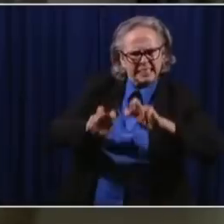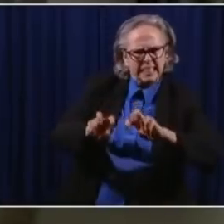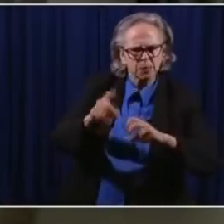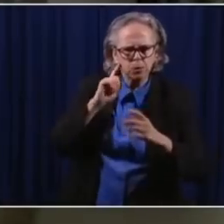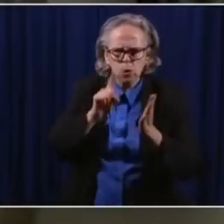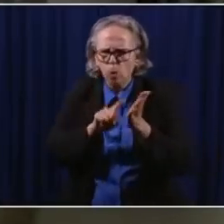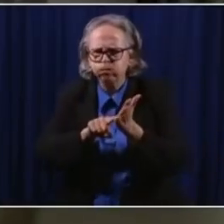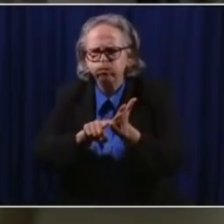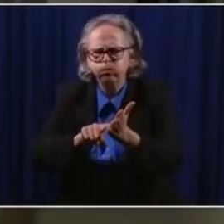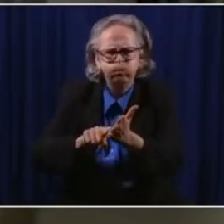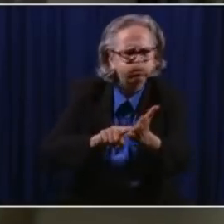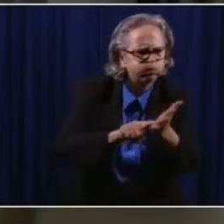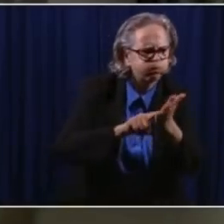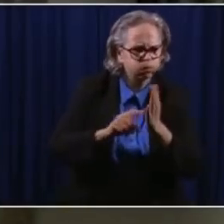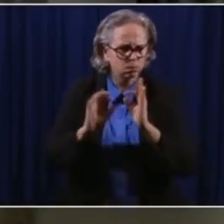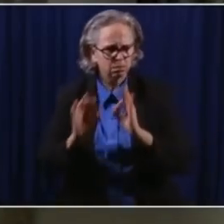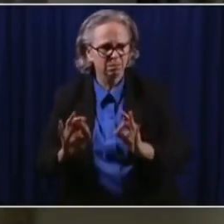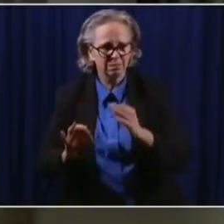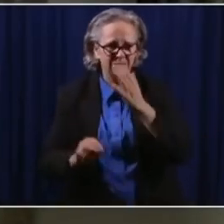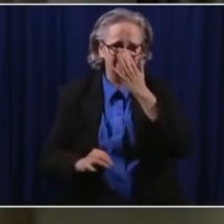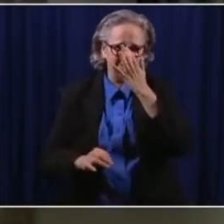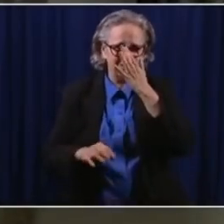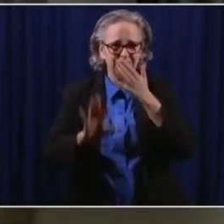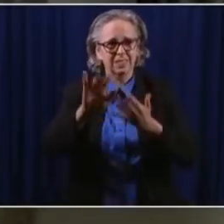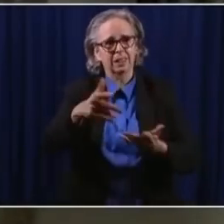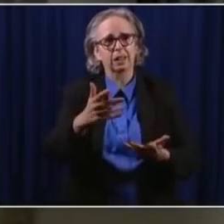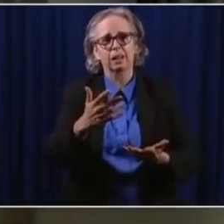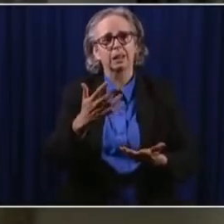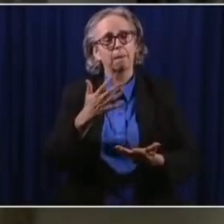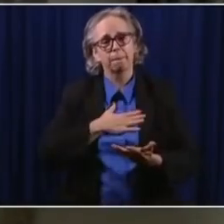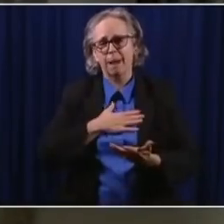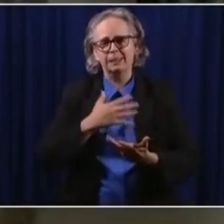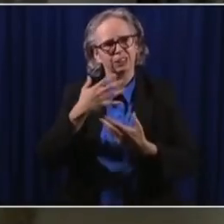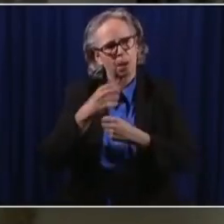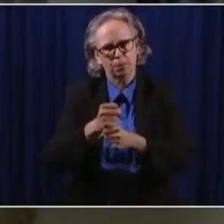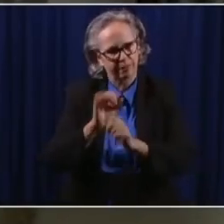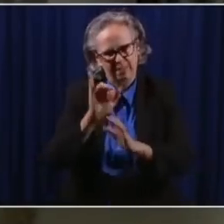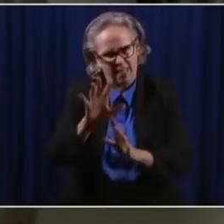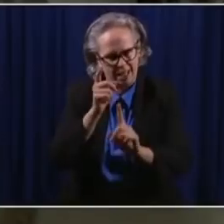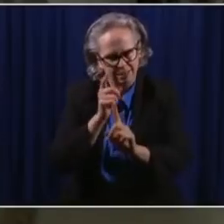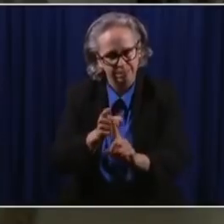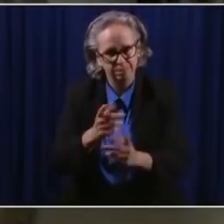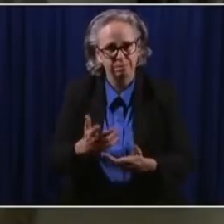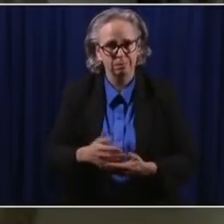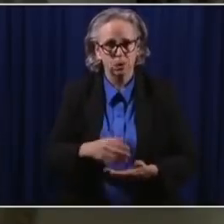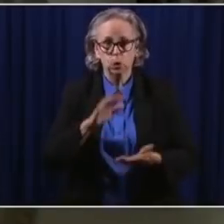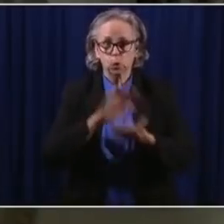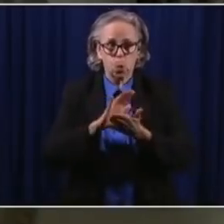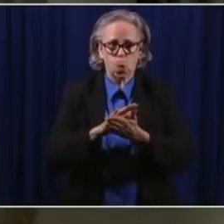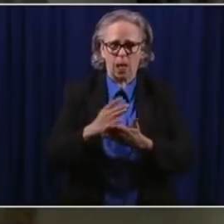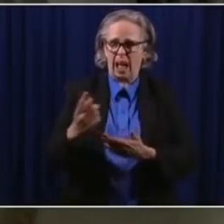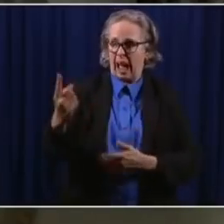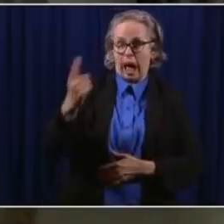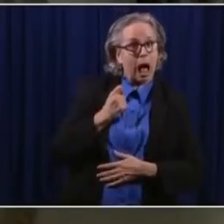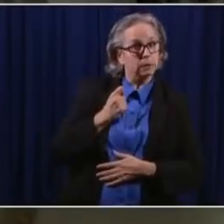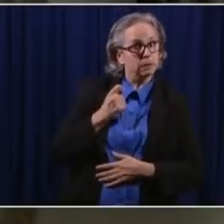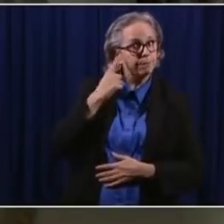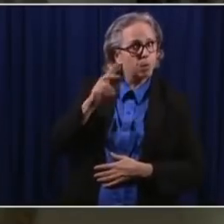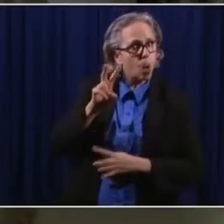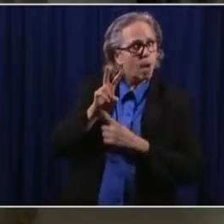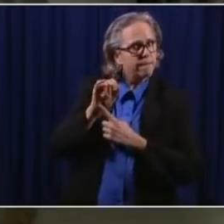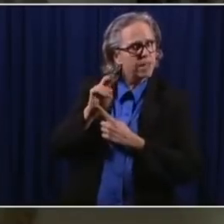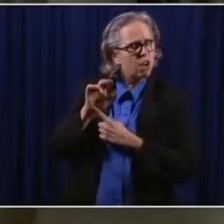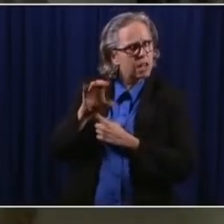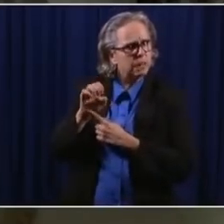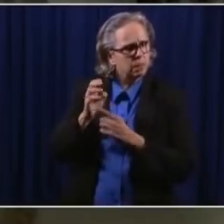Here's kind of my summary. When schools ask for a variance, they should ask themselves these questions. Is the